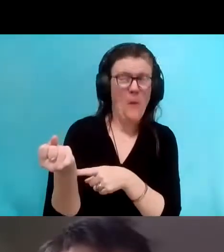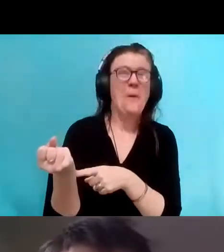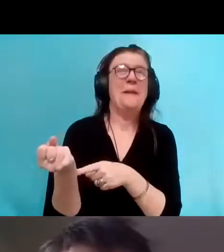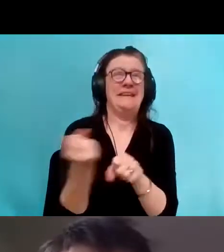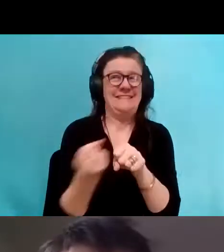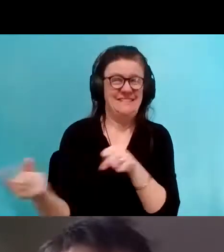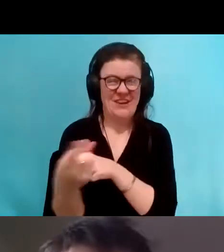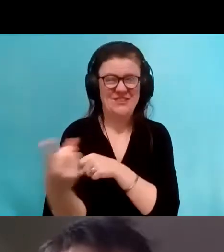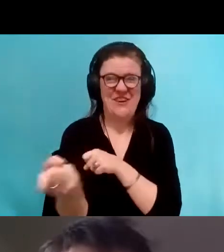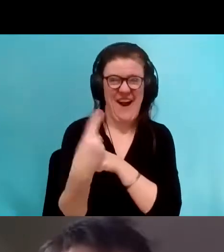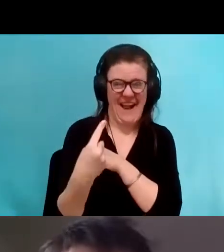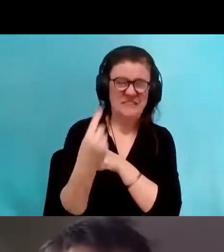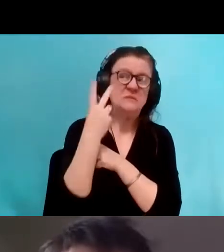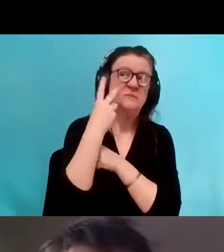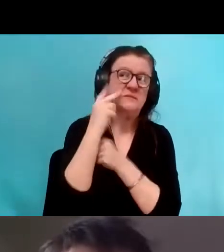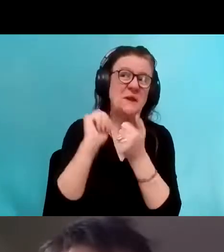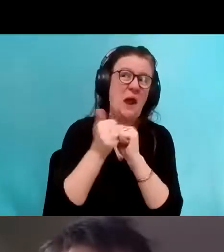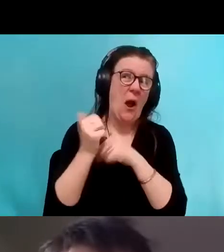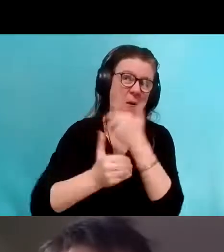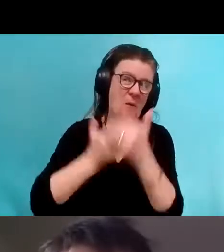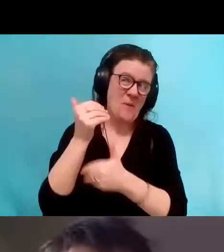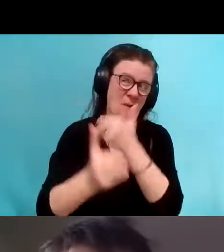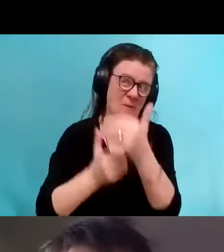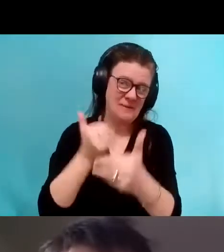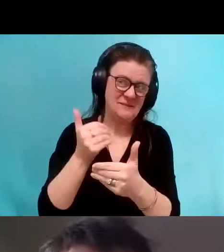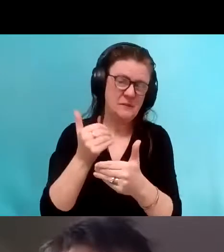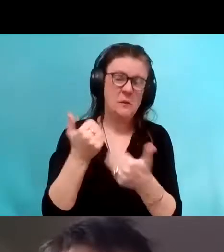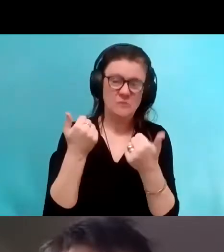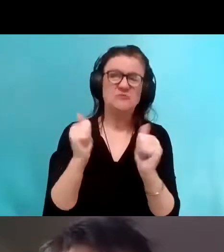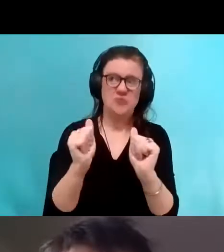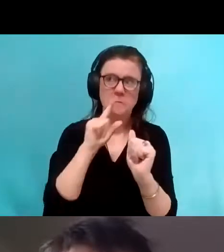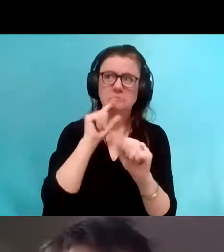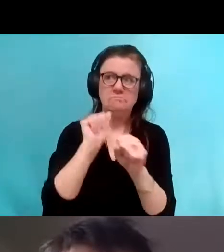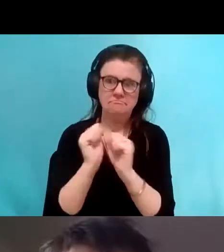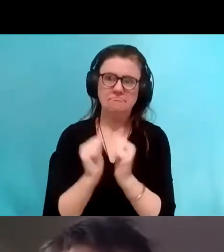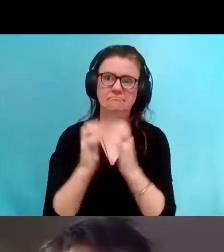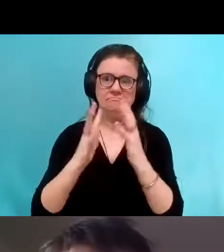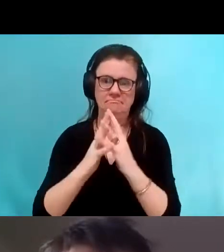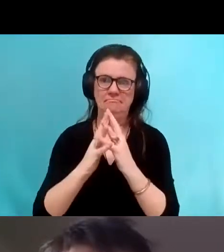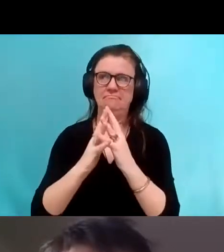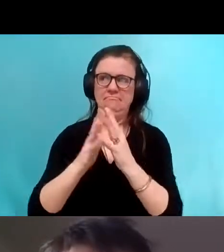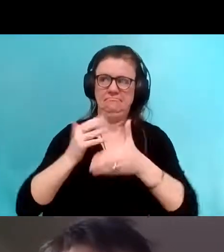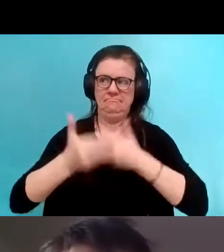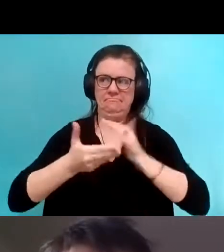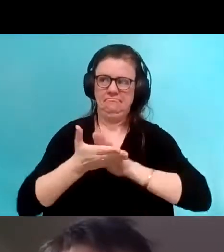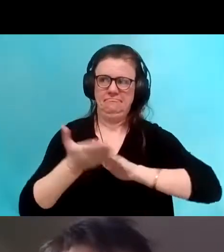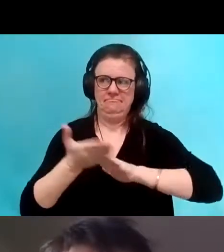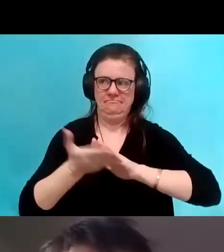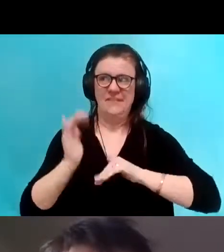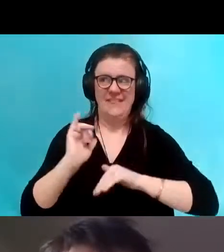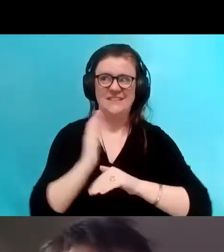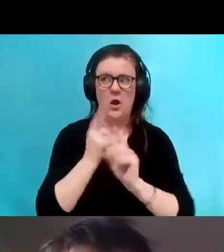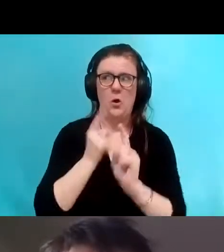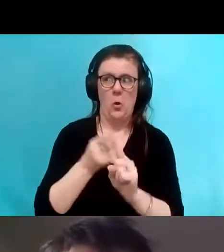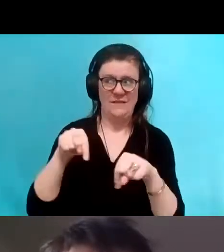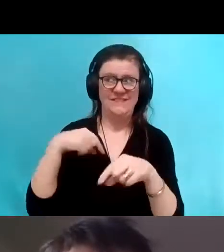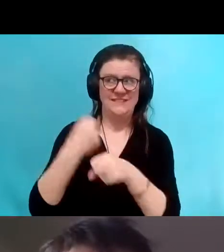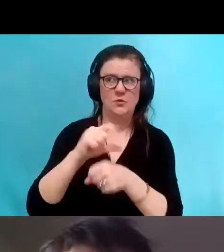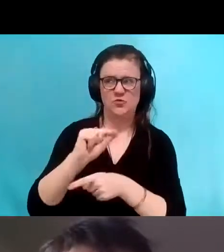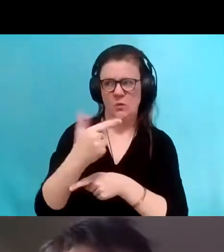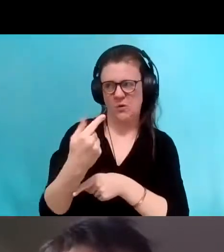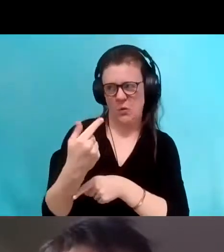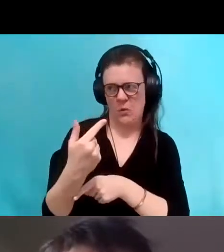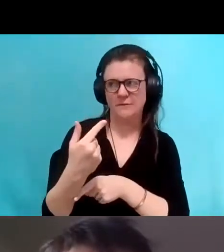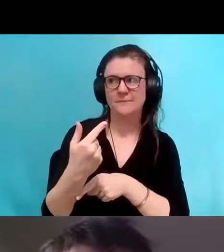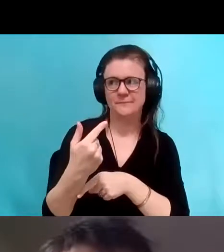question. And we'll certainly be looking at ways that we can support that process and facilitate that process throughout this year, so that that group